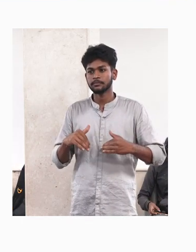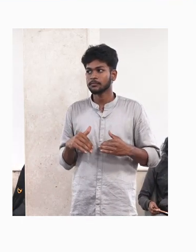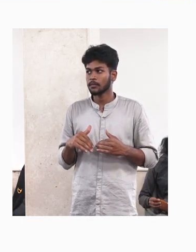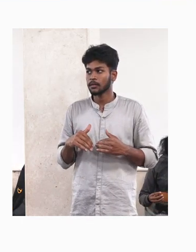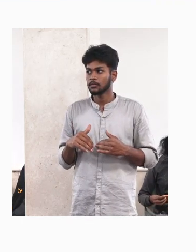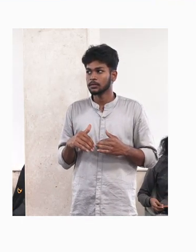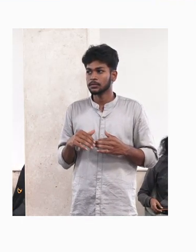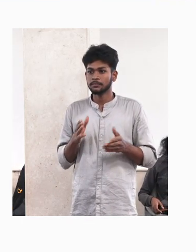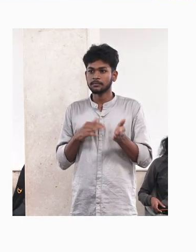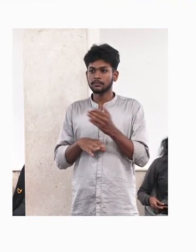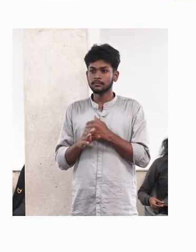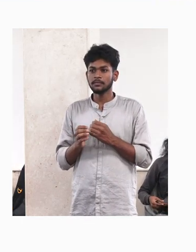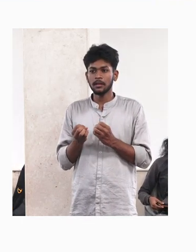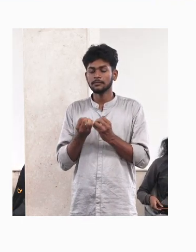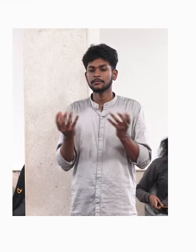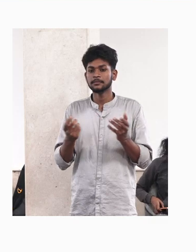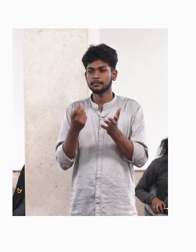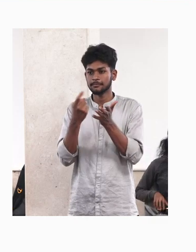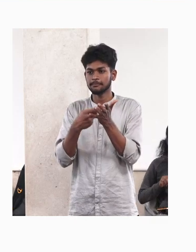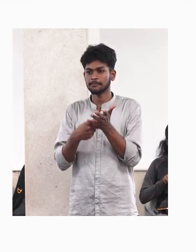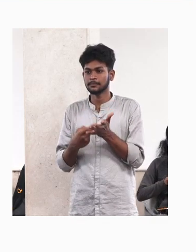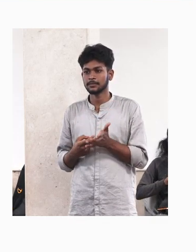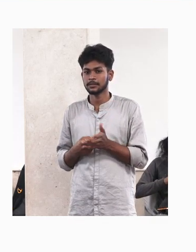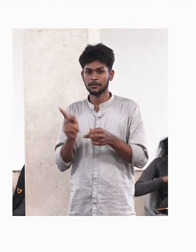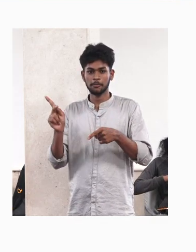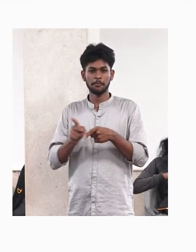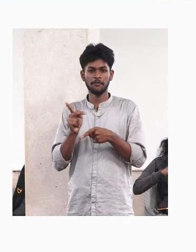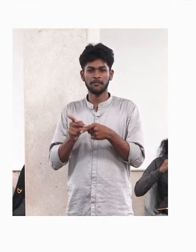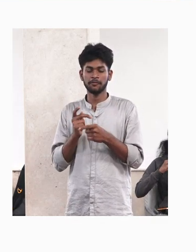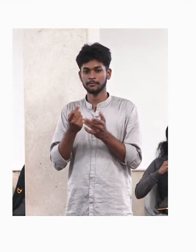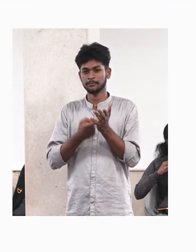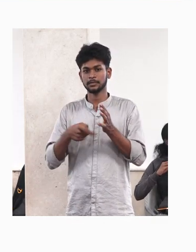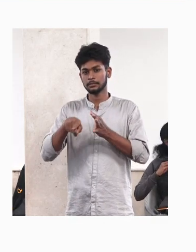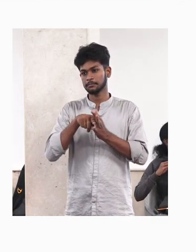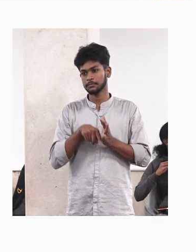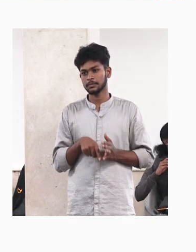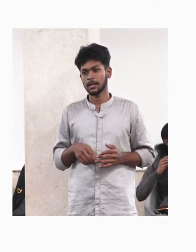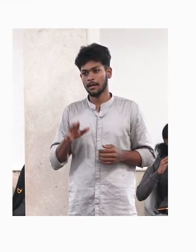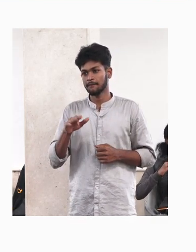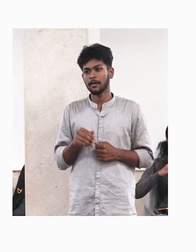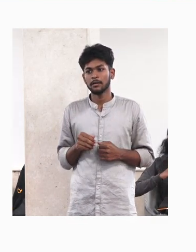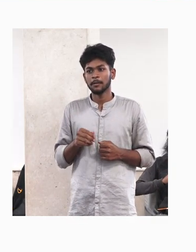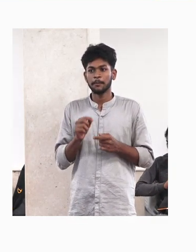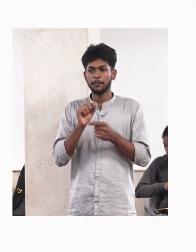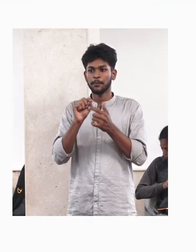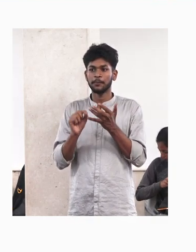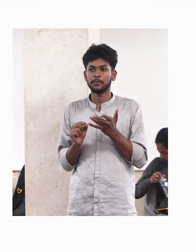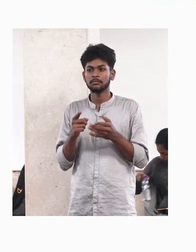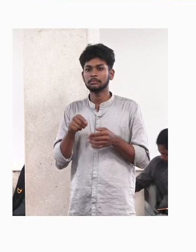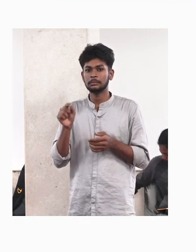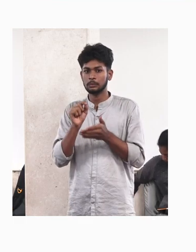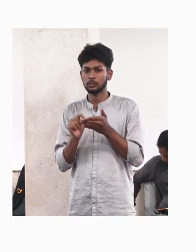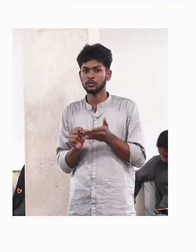There are, of course, some rules among professionals, but it's just to mention because these are